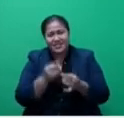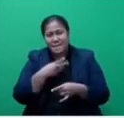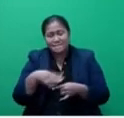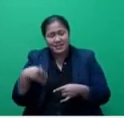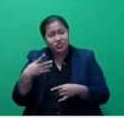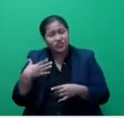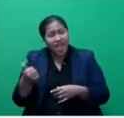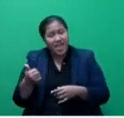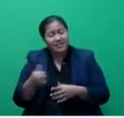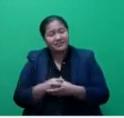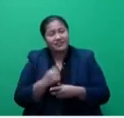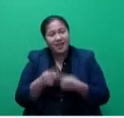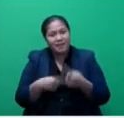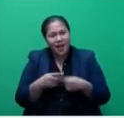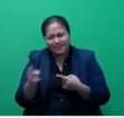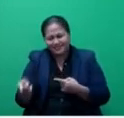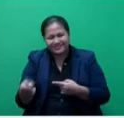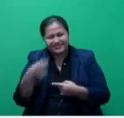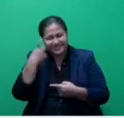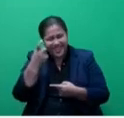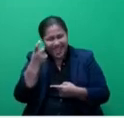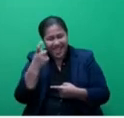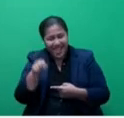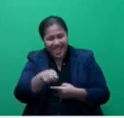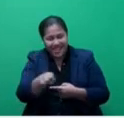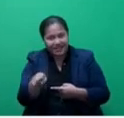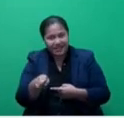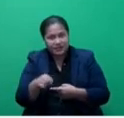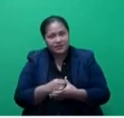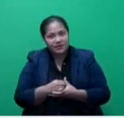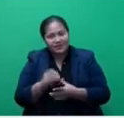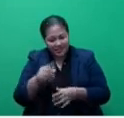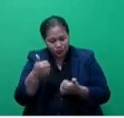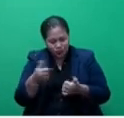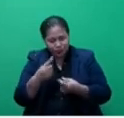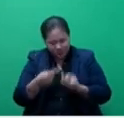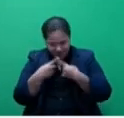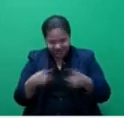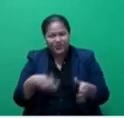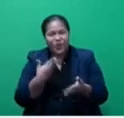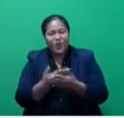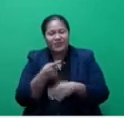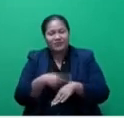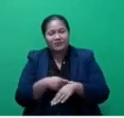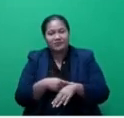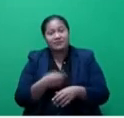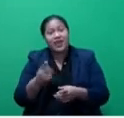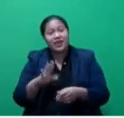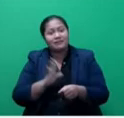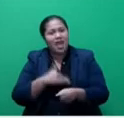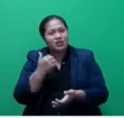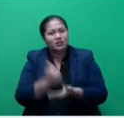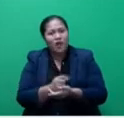Medical Services with regards to the recent scare was well articulated and timely. And to ensure our testing